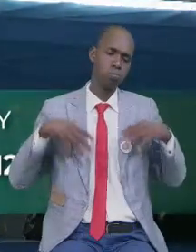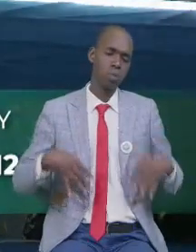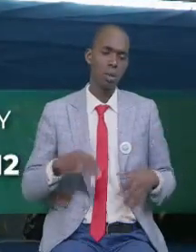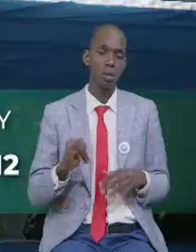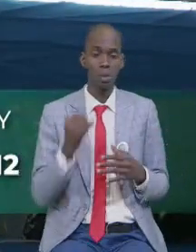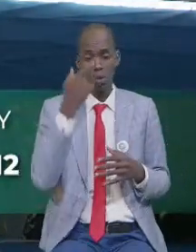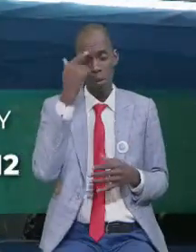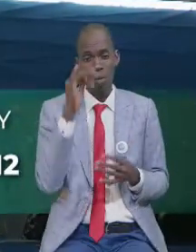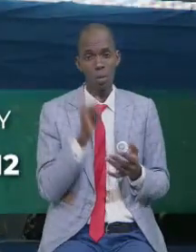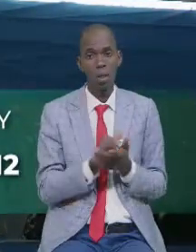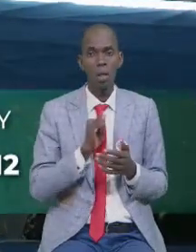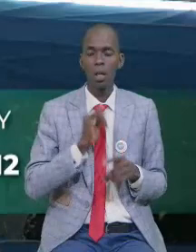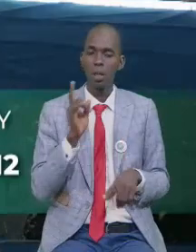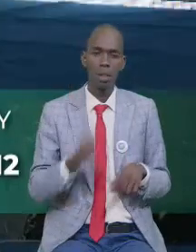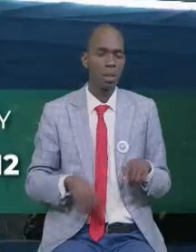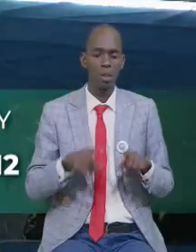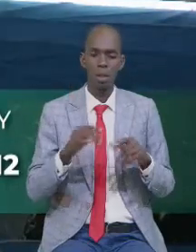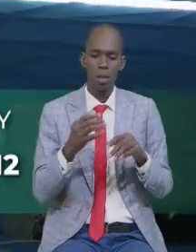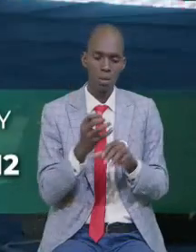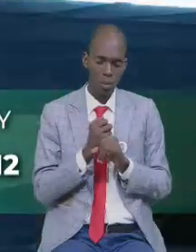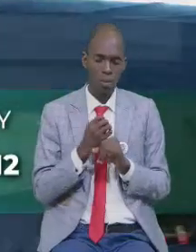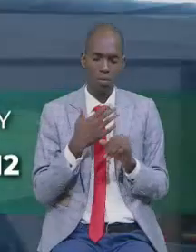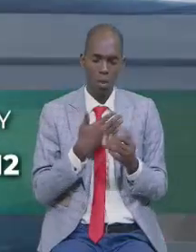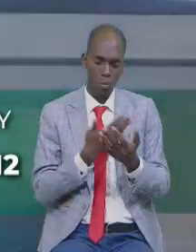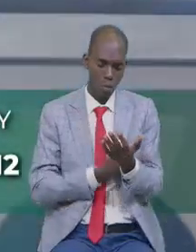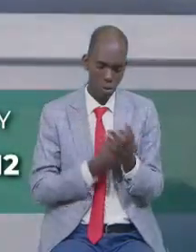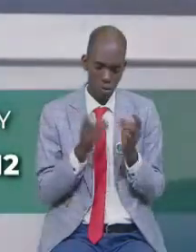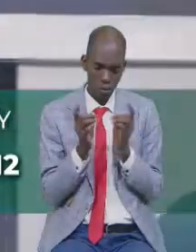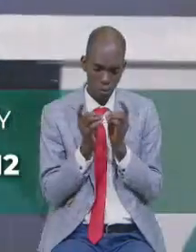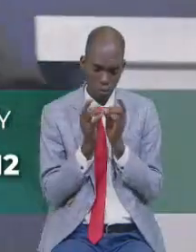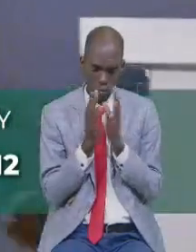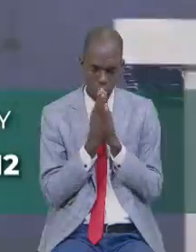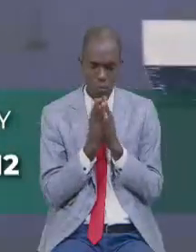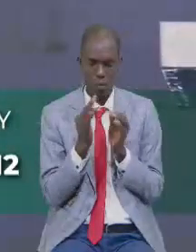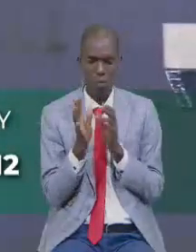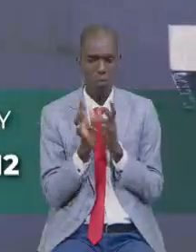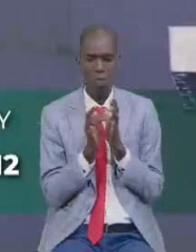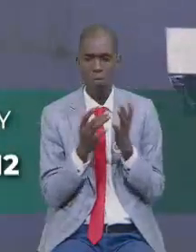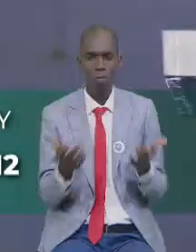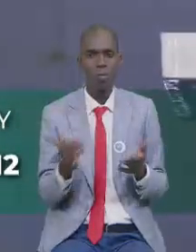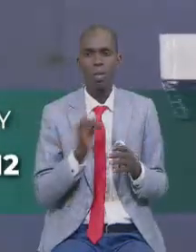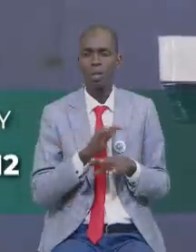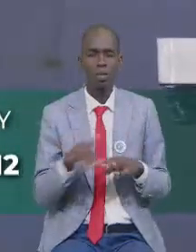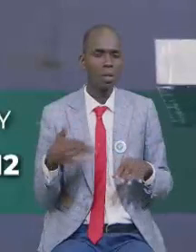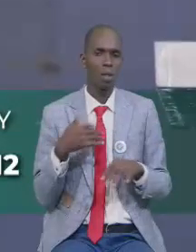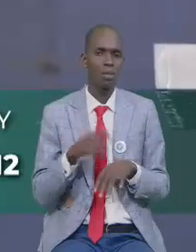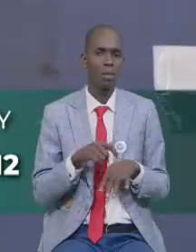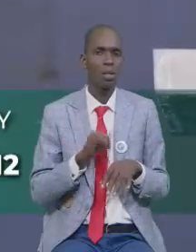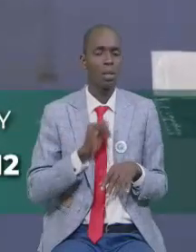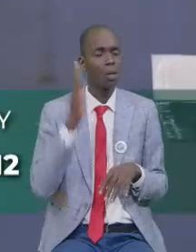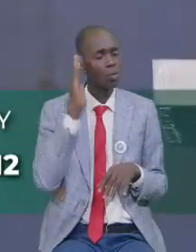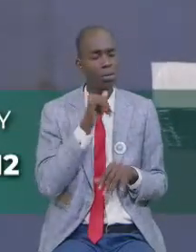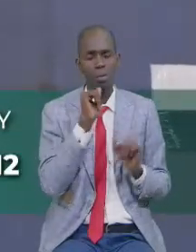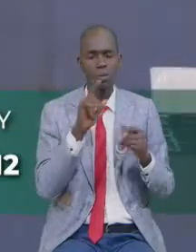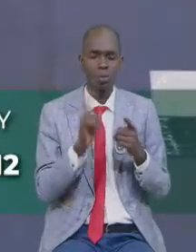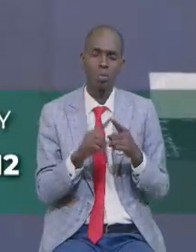have my devotional. I cannot read my Bible. It's going to take time. I'm not going to be able to seek the Lord today